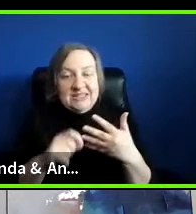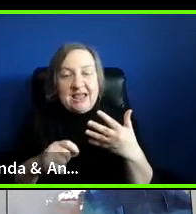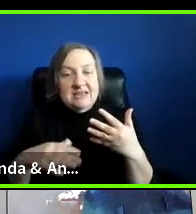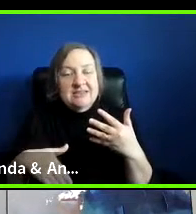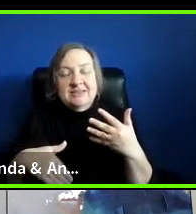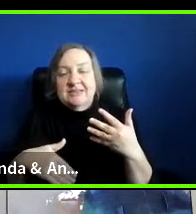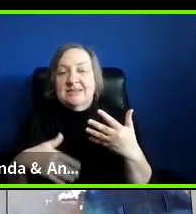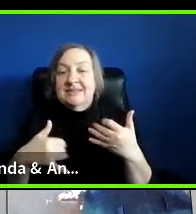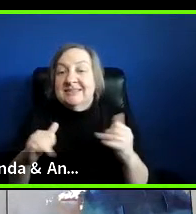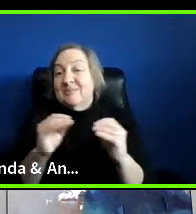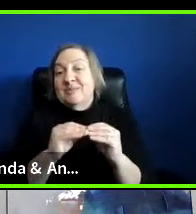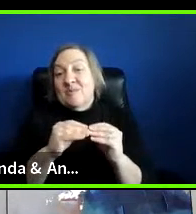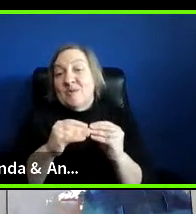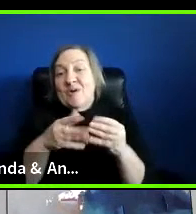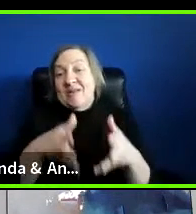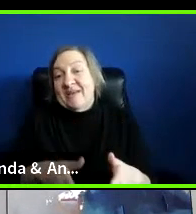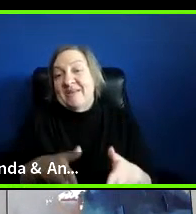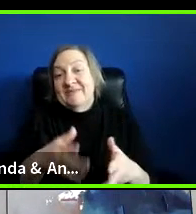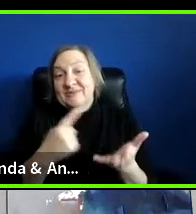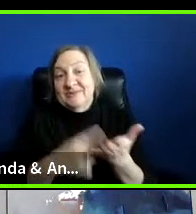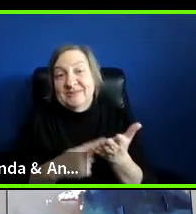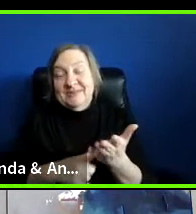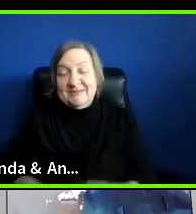there will be more to come there. Yeah. Thank you.